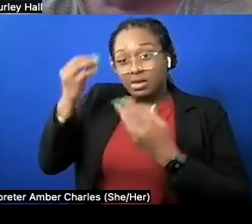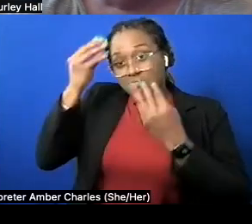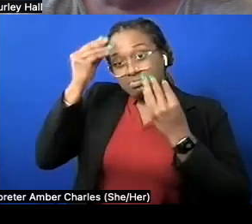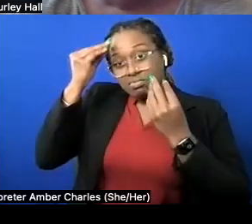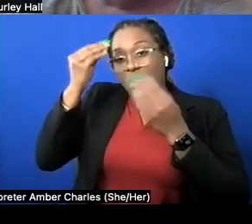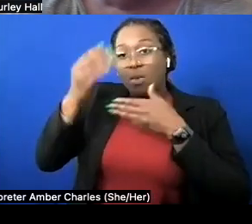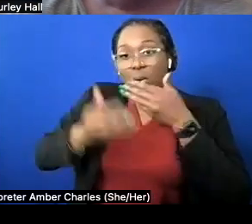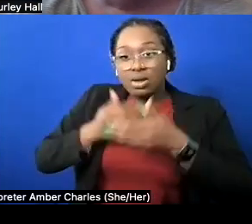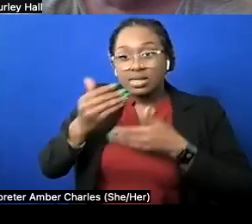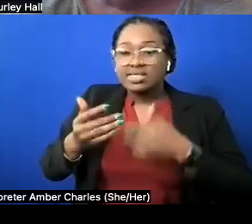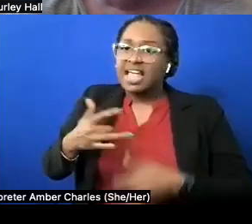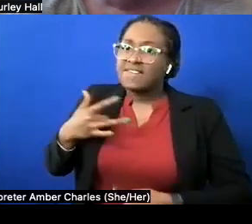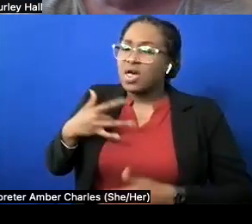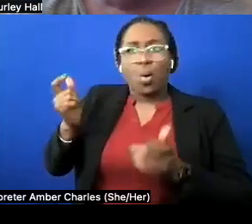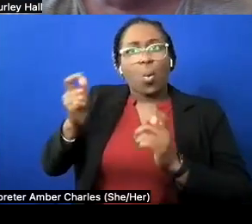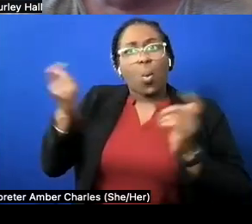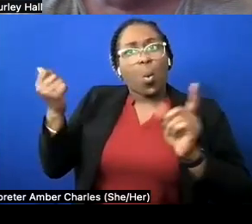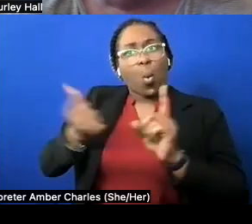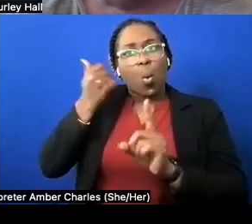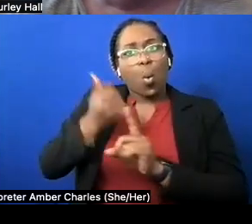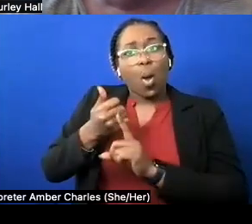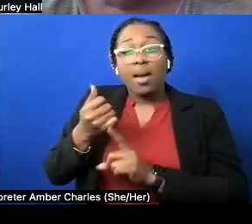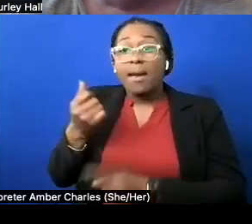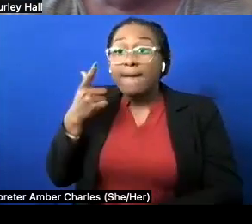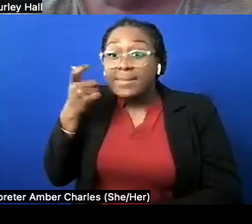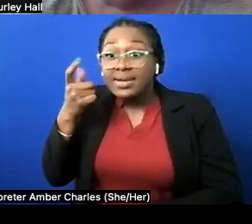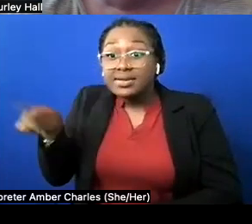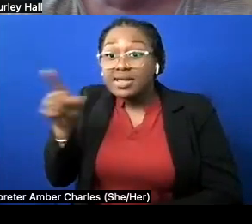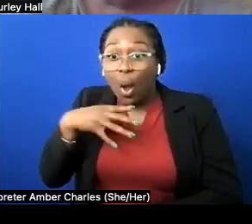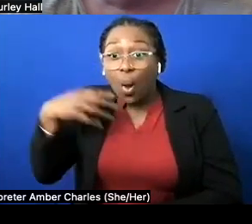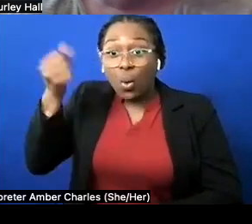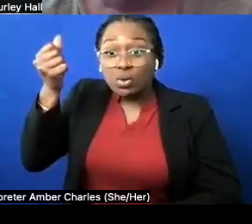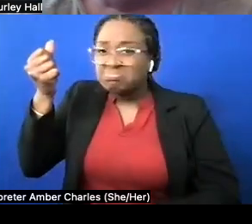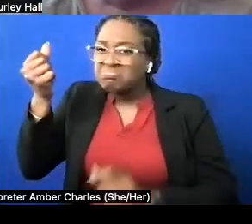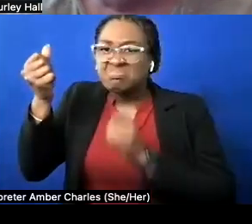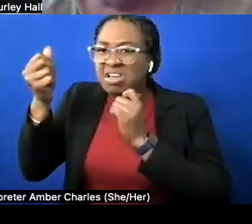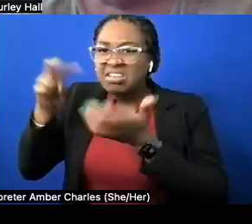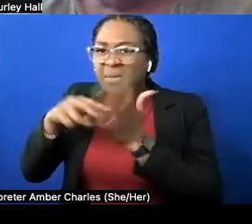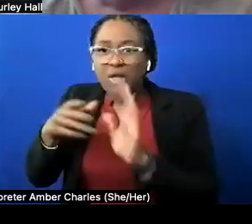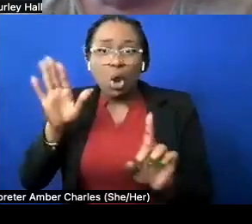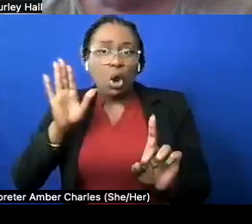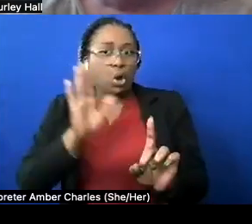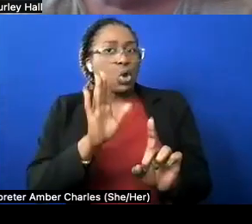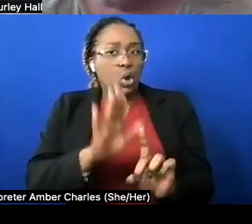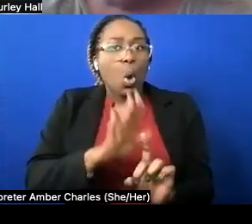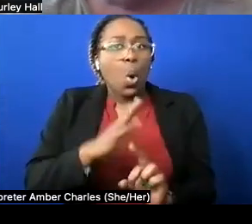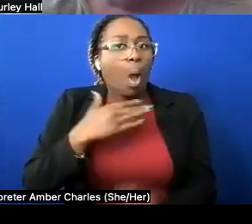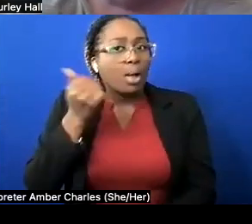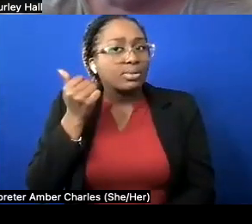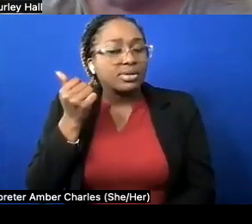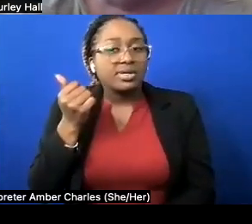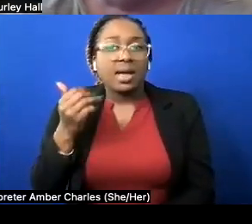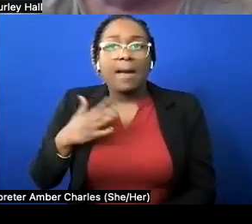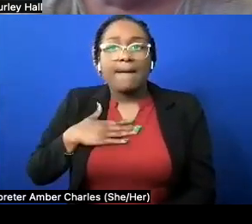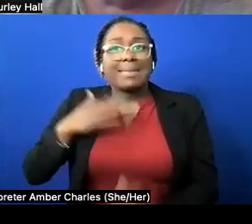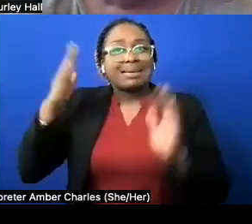just because someone is an elder doesn't necessarily make them your elder. And so a lot of times our expectations can really be